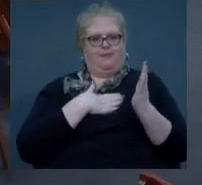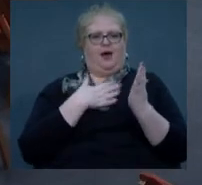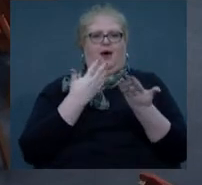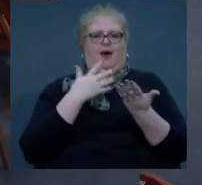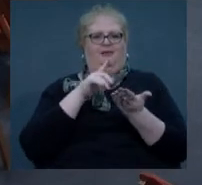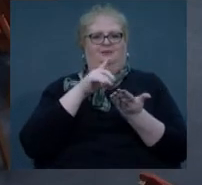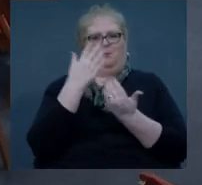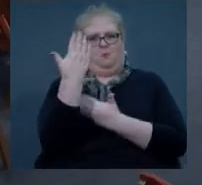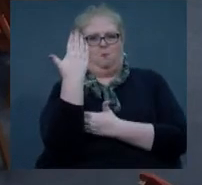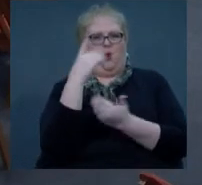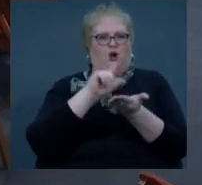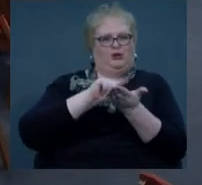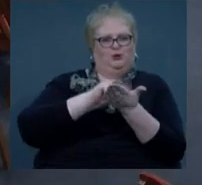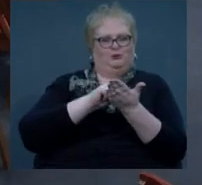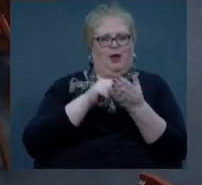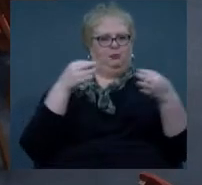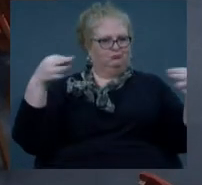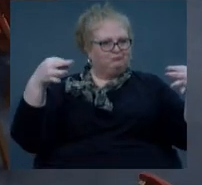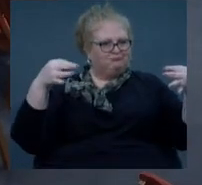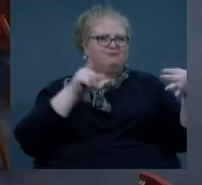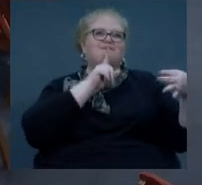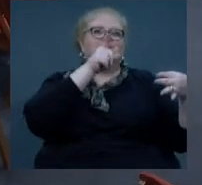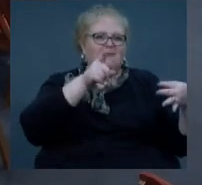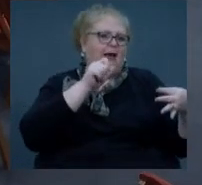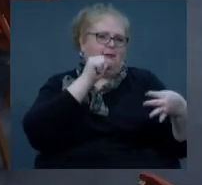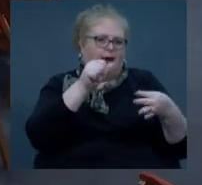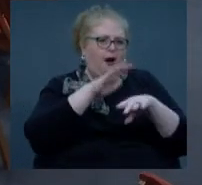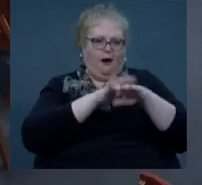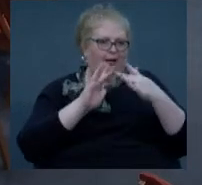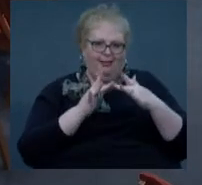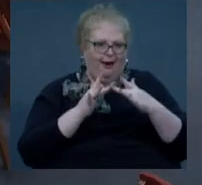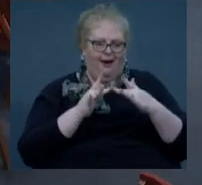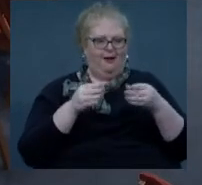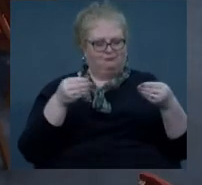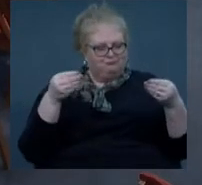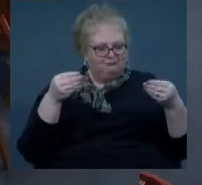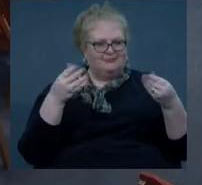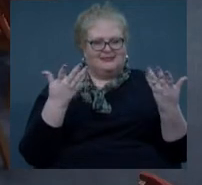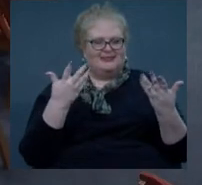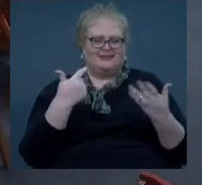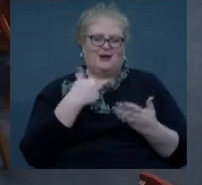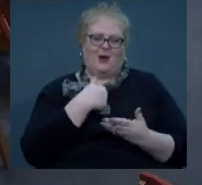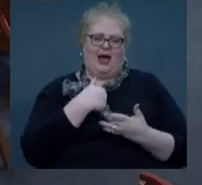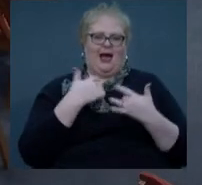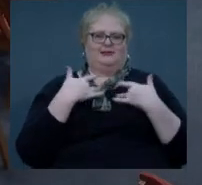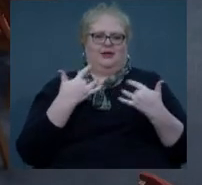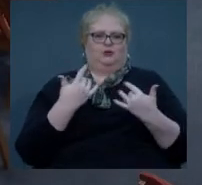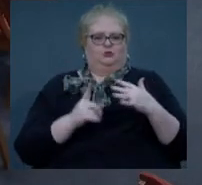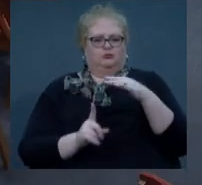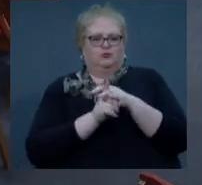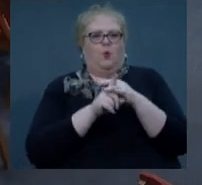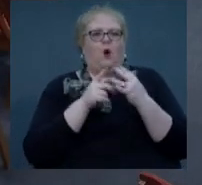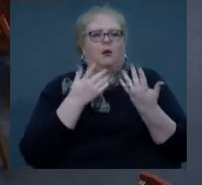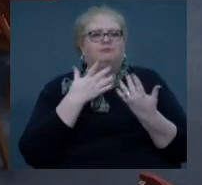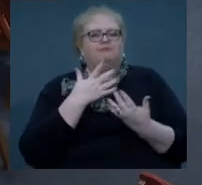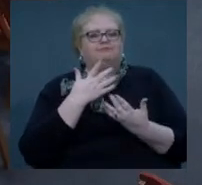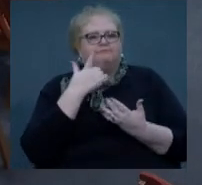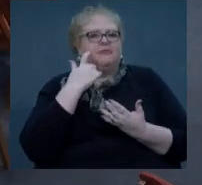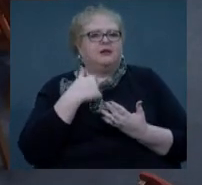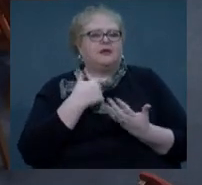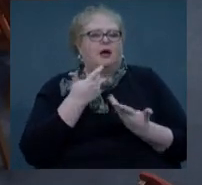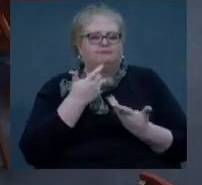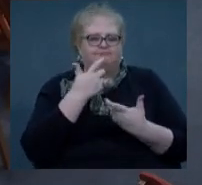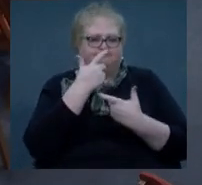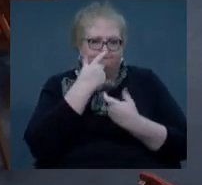copy. So my main question is the only benefit of this subdivision committee meeting,